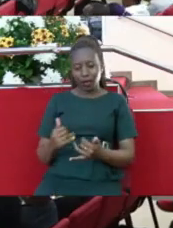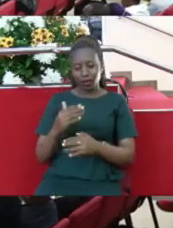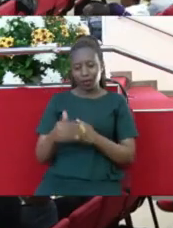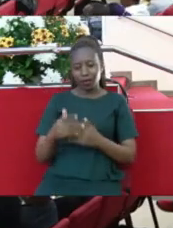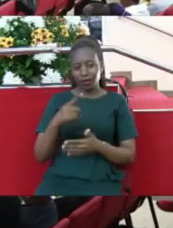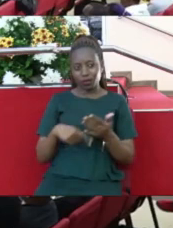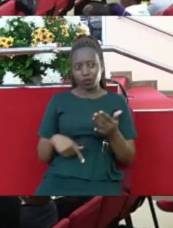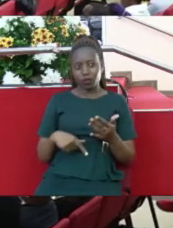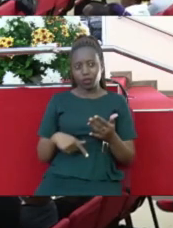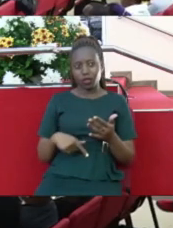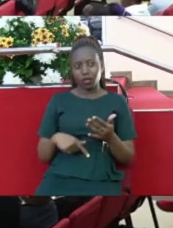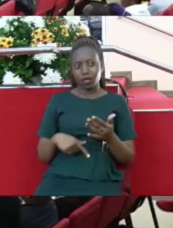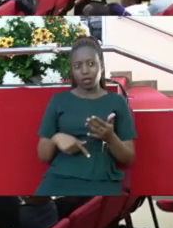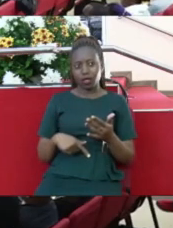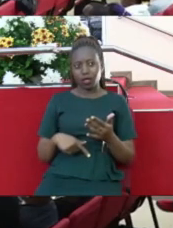Lord Jesus,